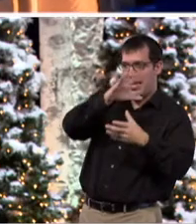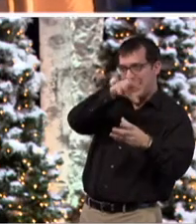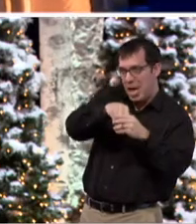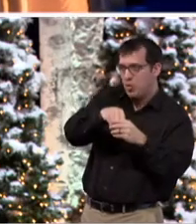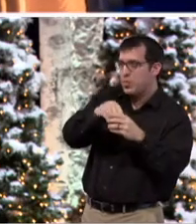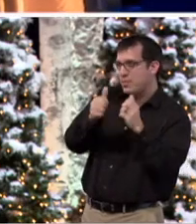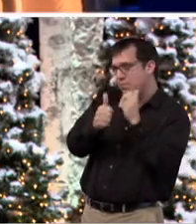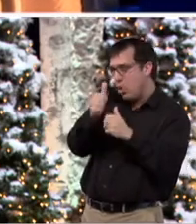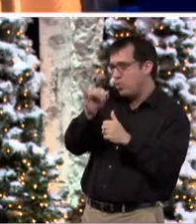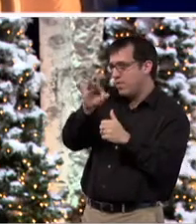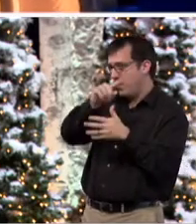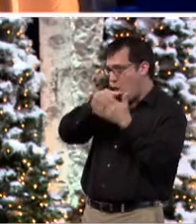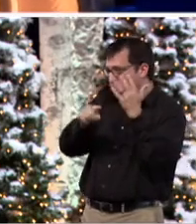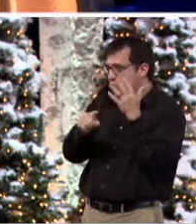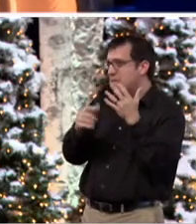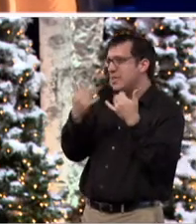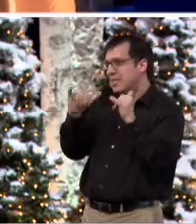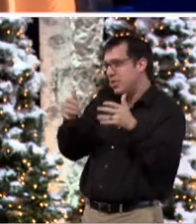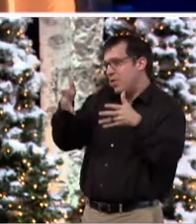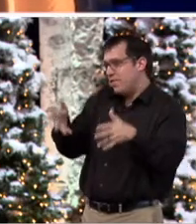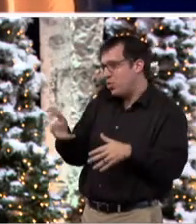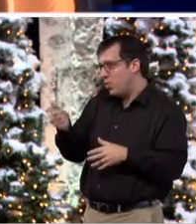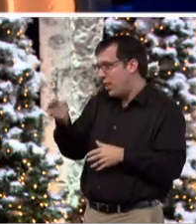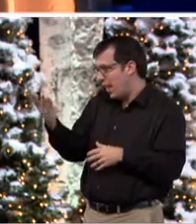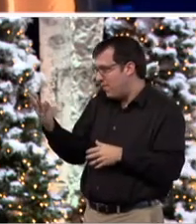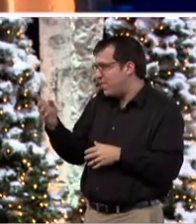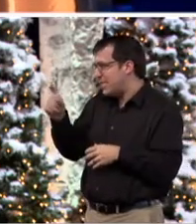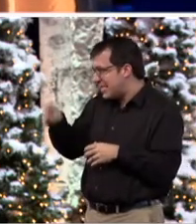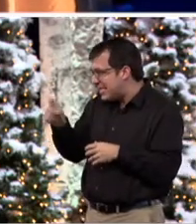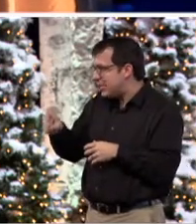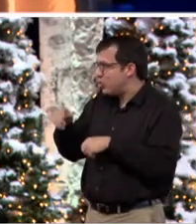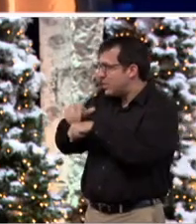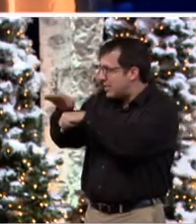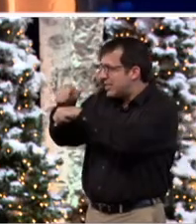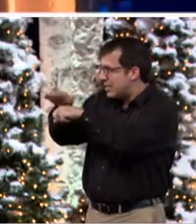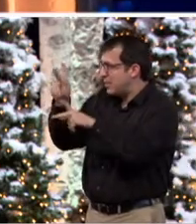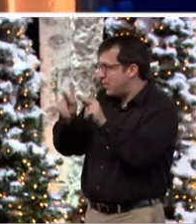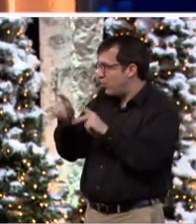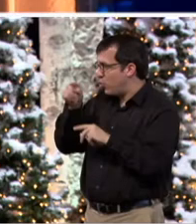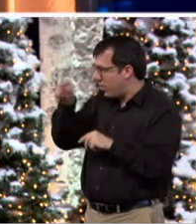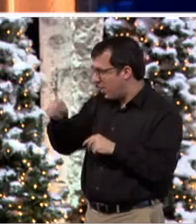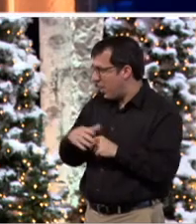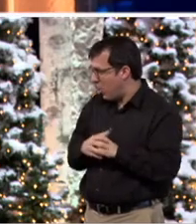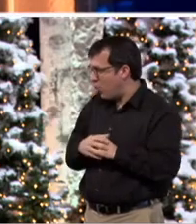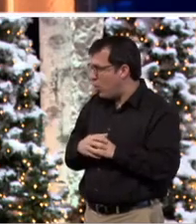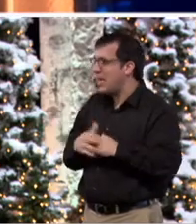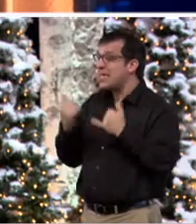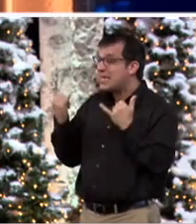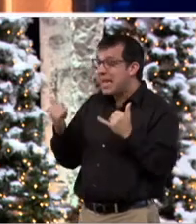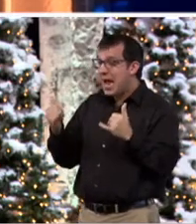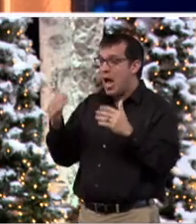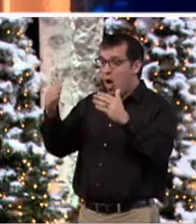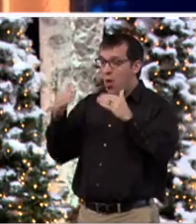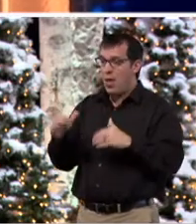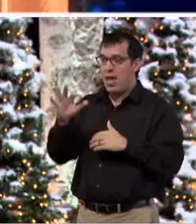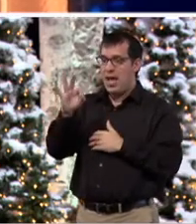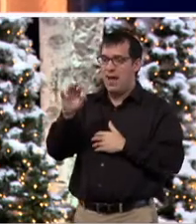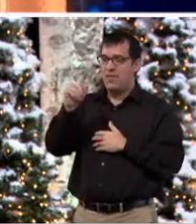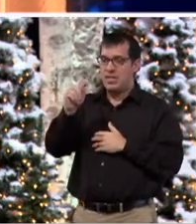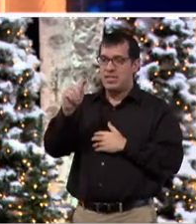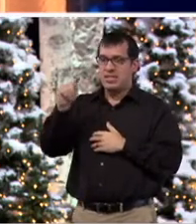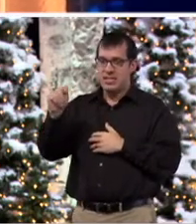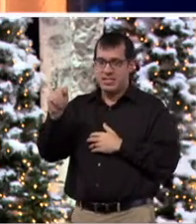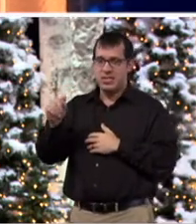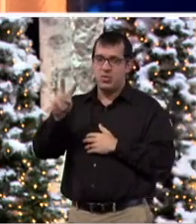cases. There's still a few left that need to be deployed. But now we've got to move to FTT, finishing the